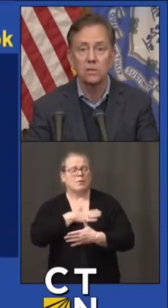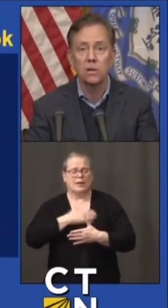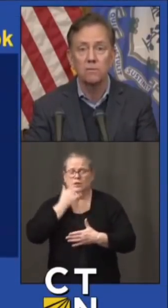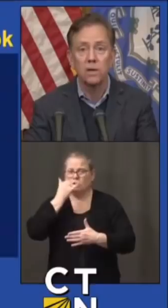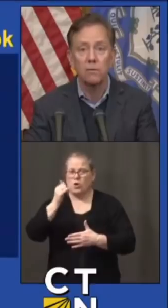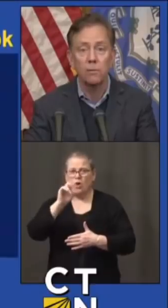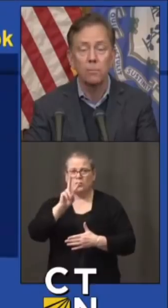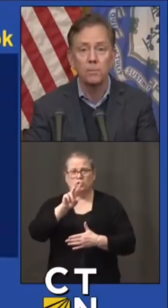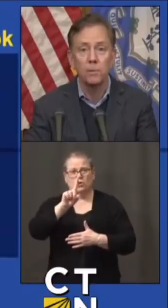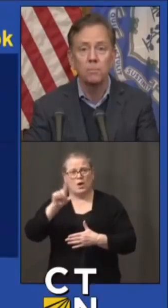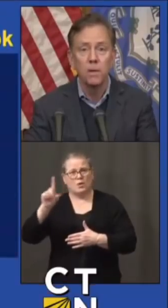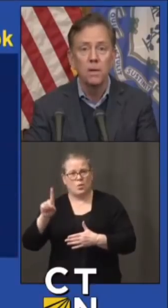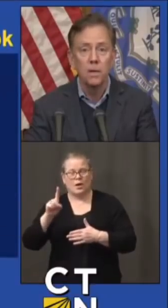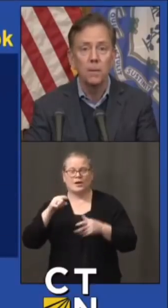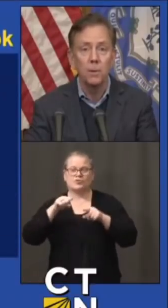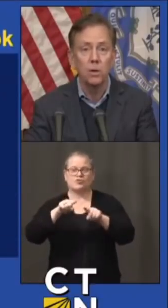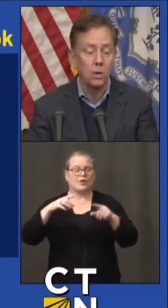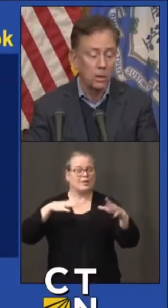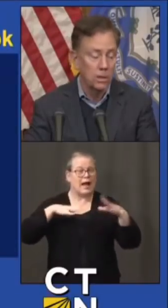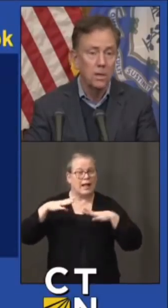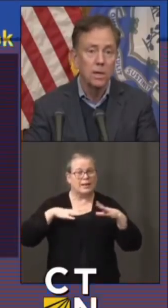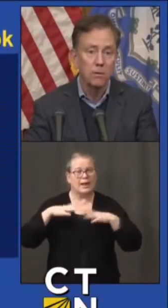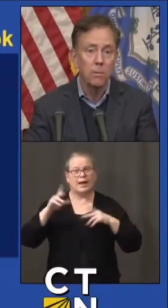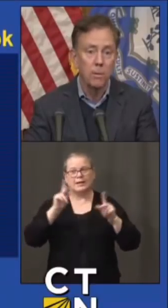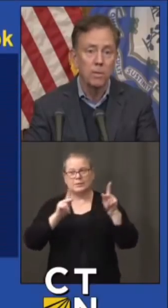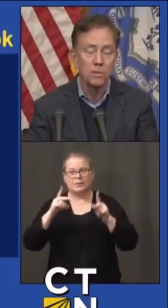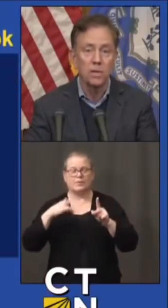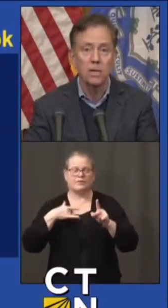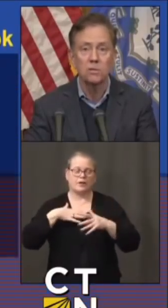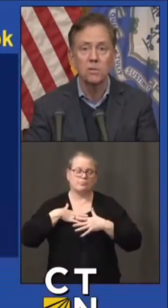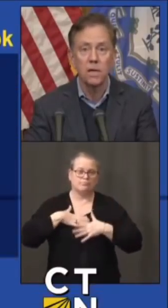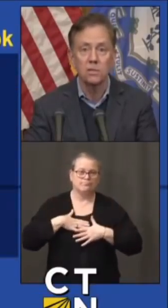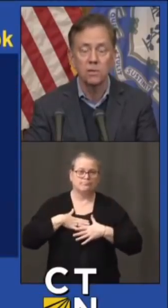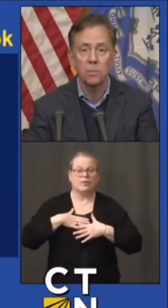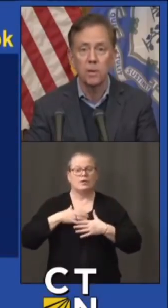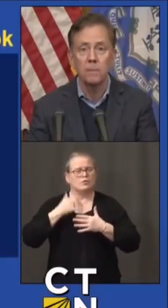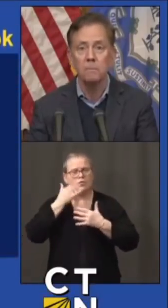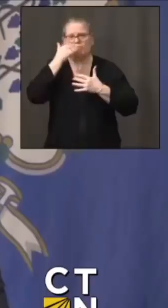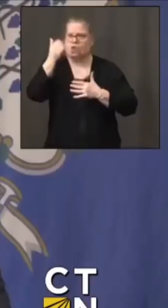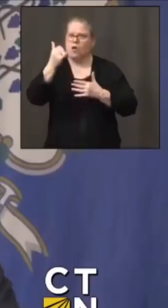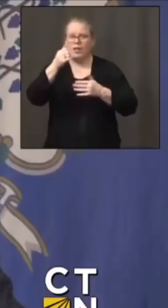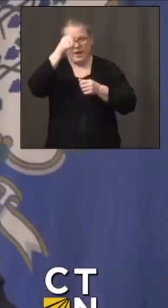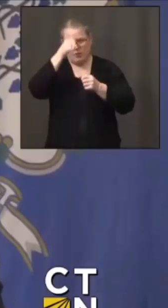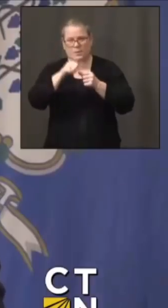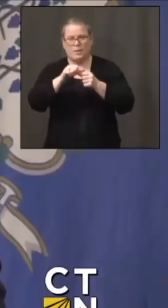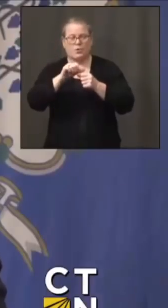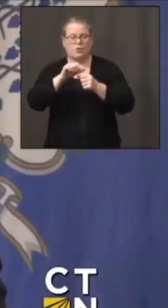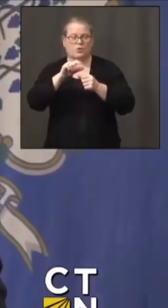that's a tough time for people. Give them a call, and remember these kids. Thanks, everybody.